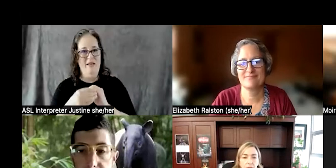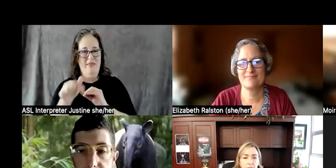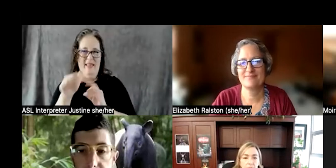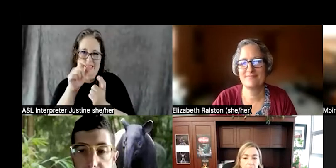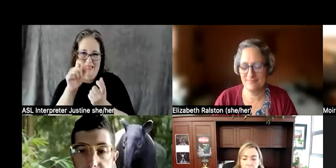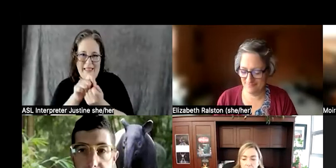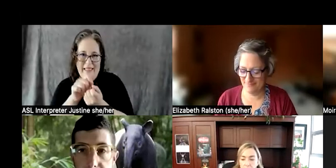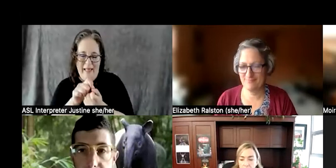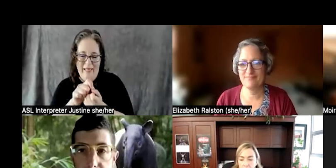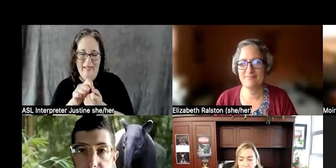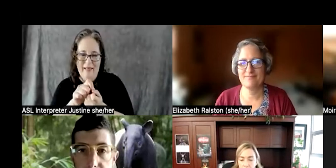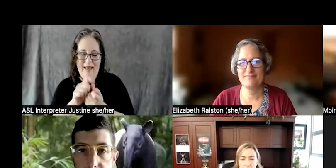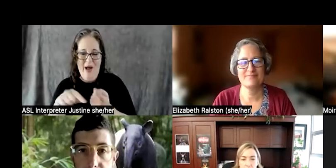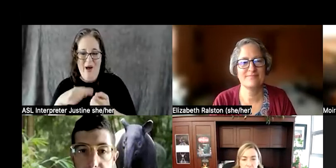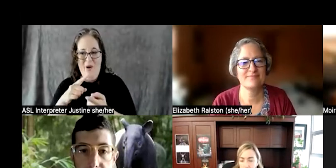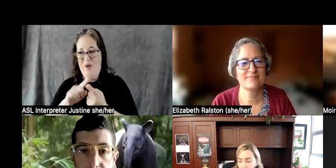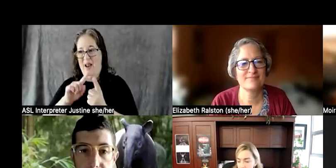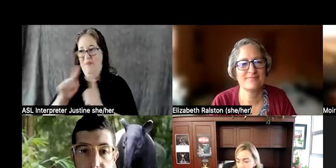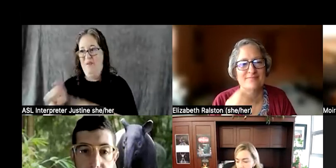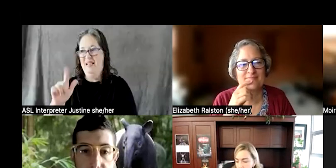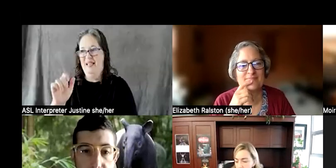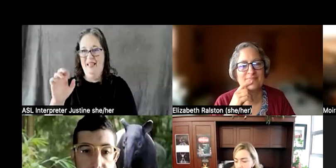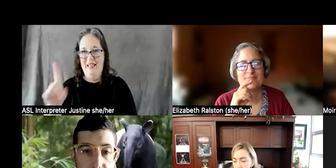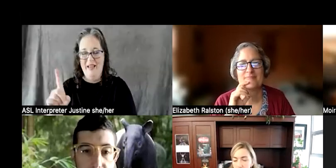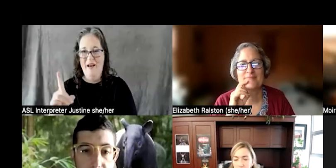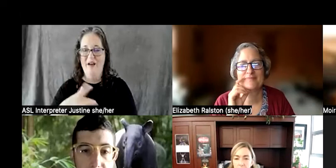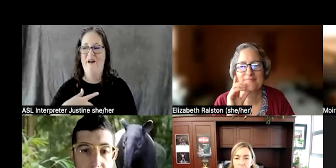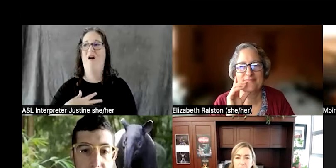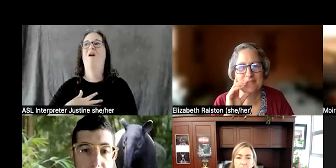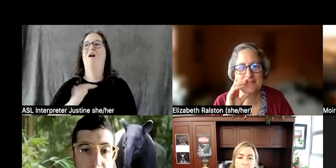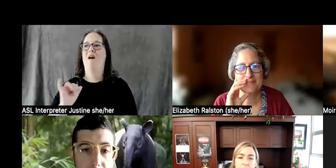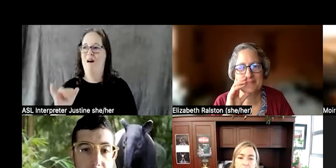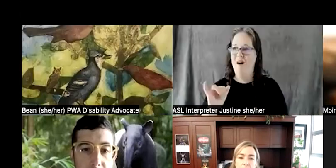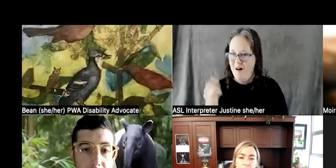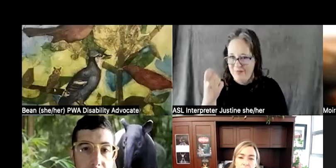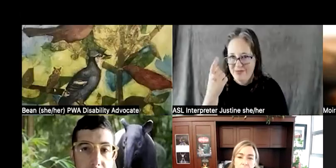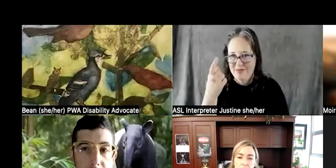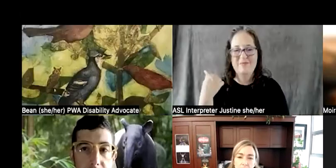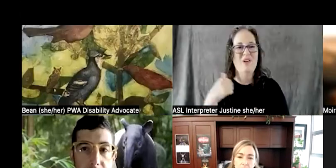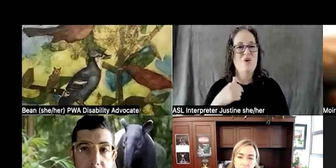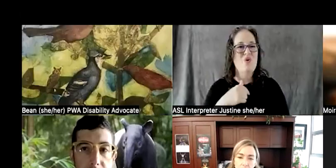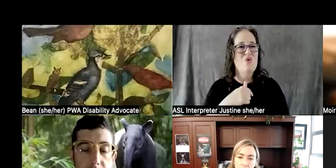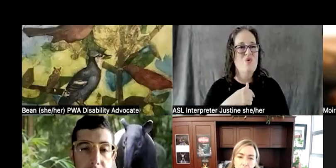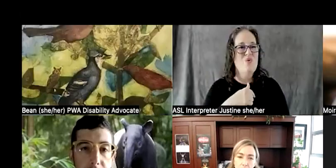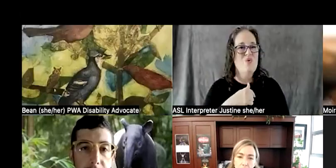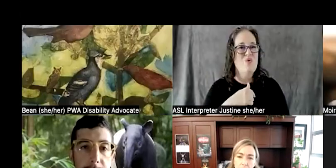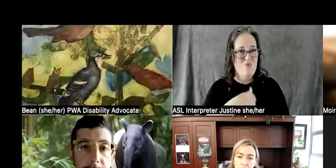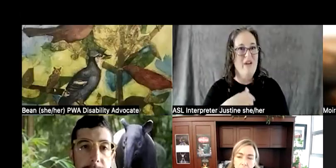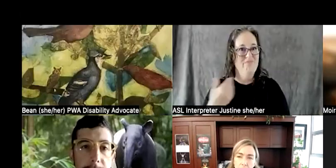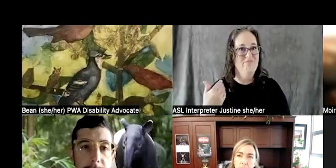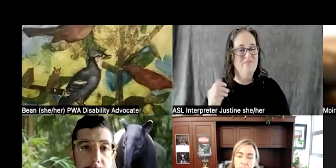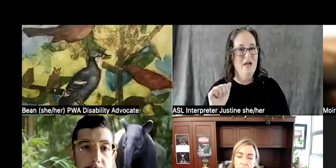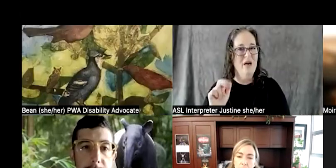it crystallized when I was at LEAD. So we are an aquarium, and people come